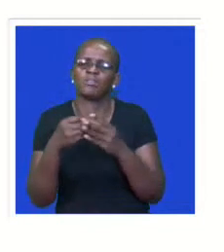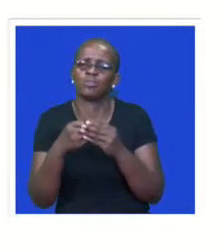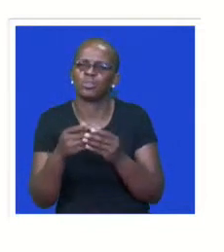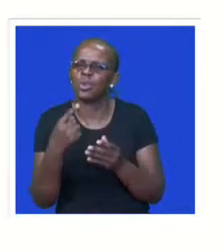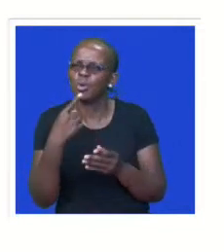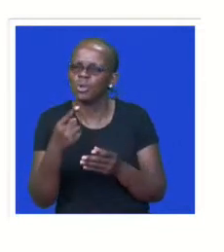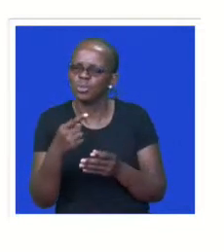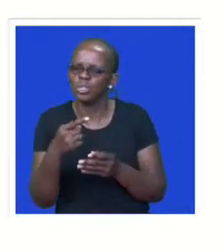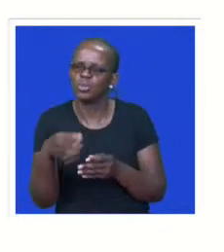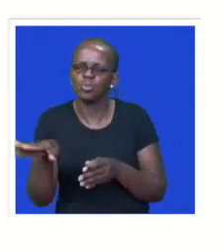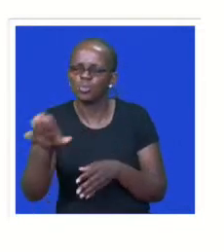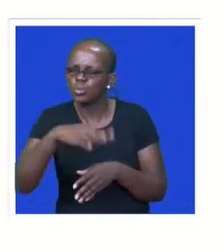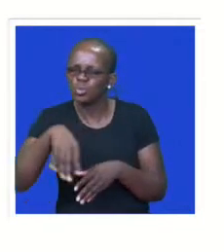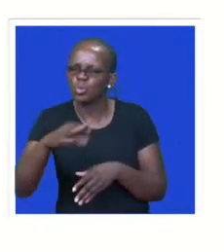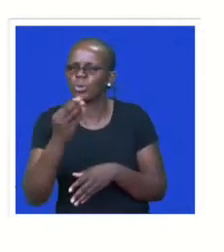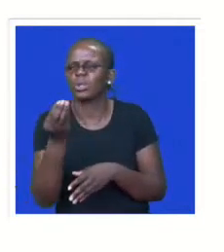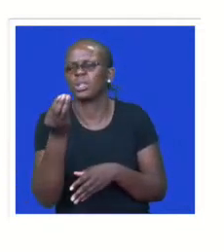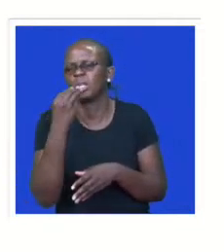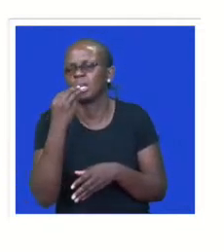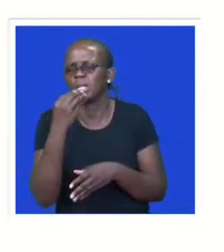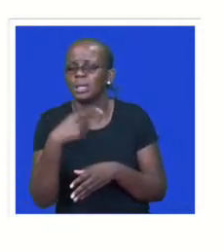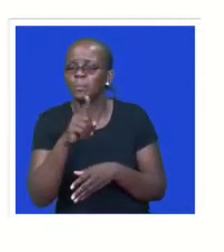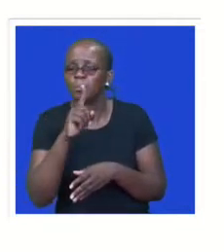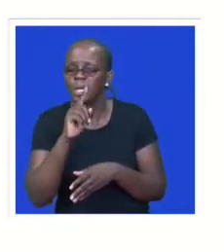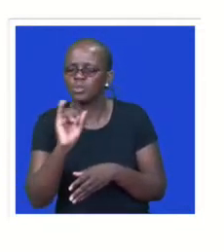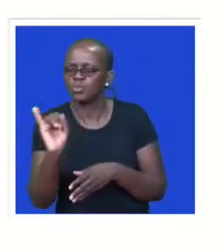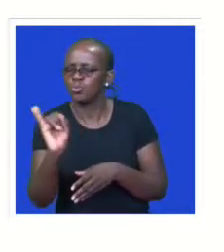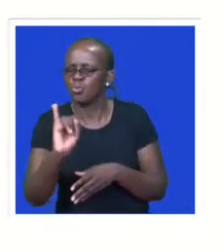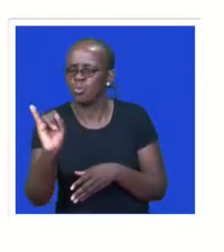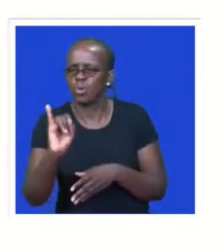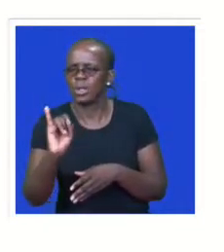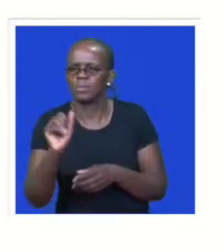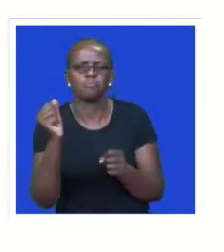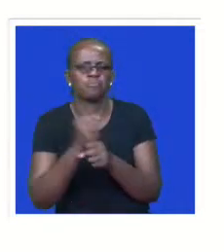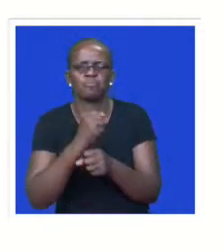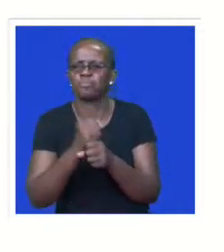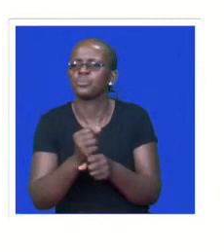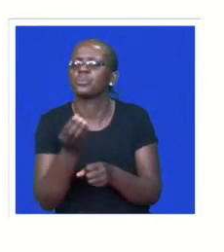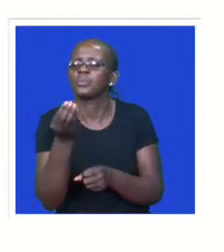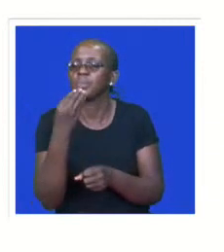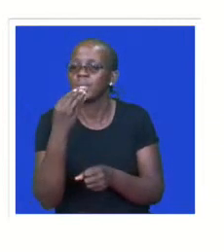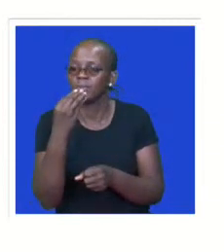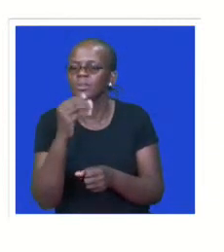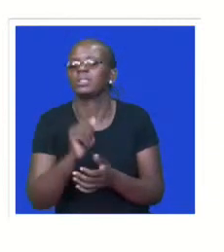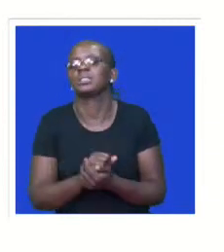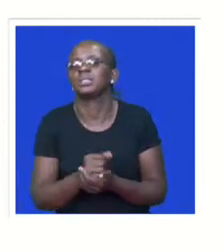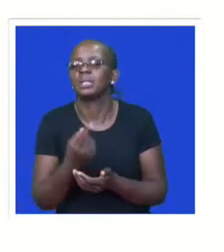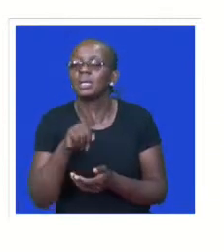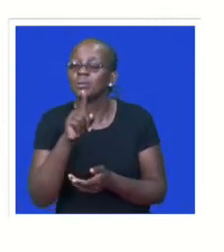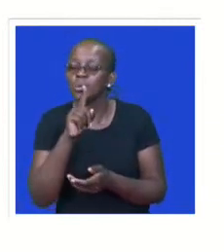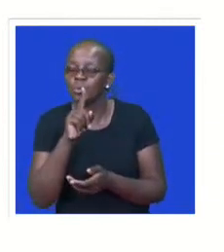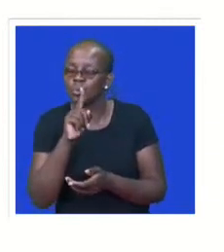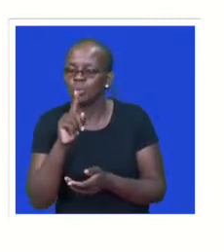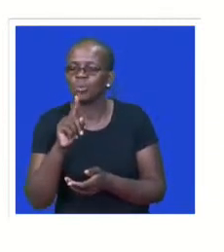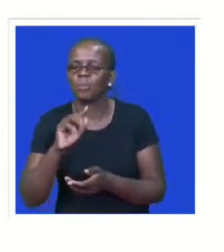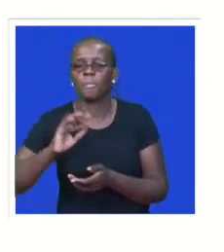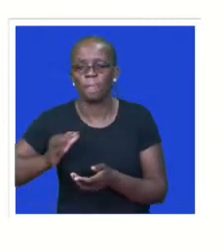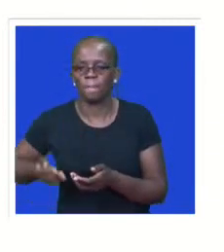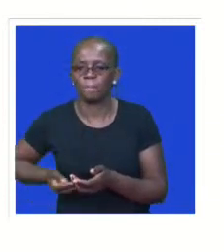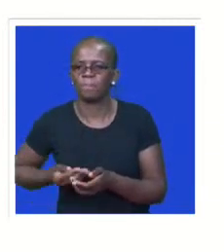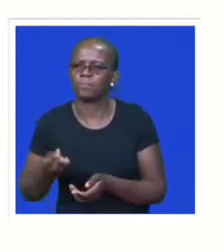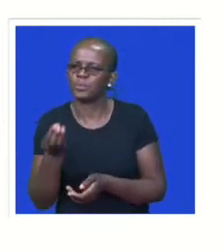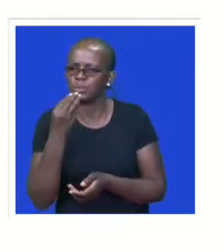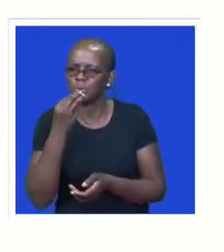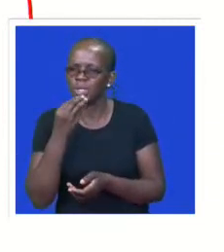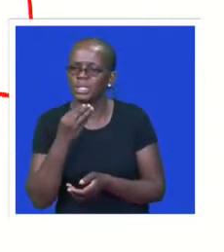in the garden, but she decided to go for the very fruit that God had instructed her not to eat from. Please do qualify